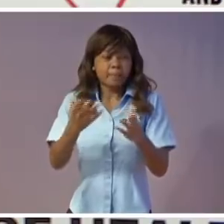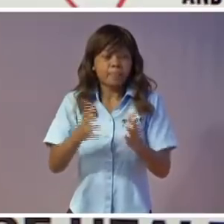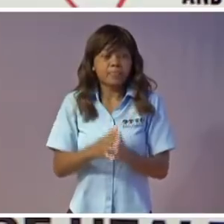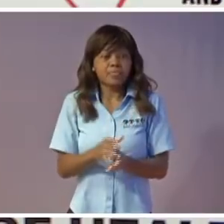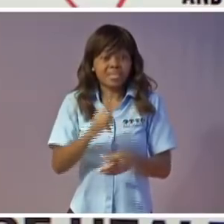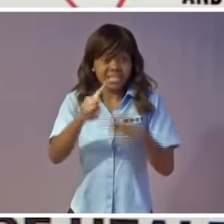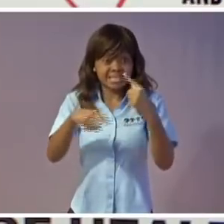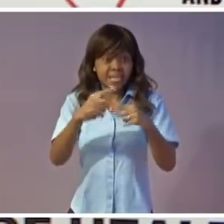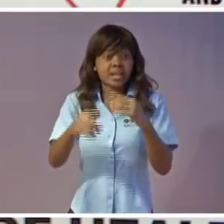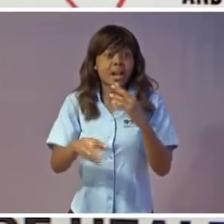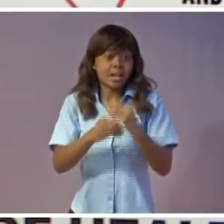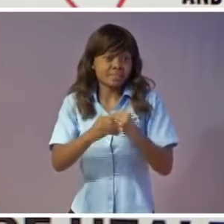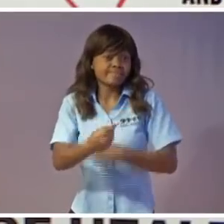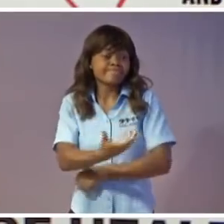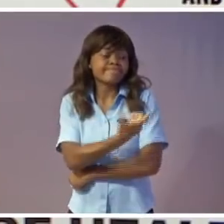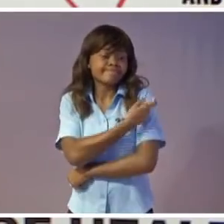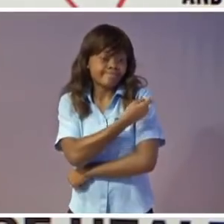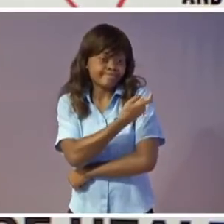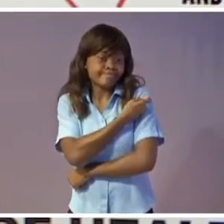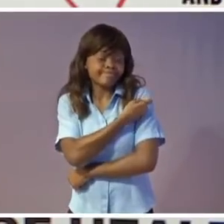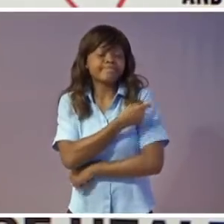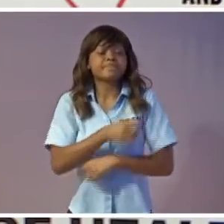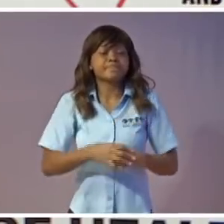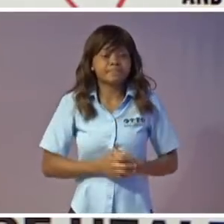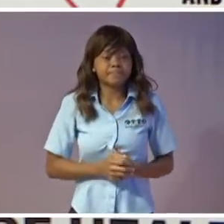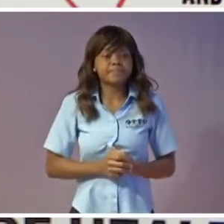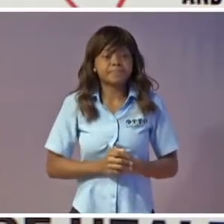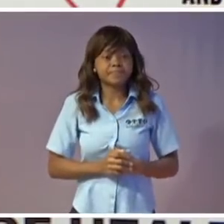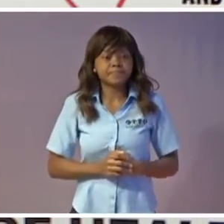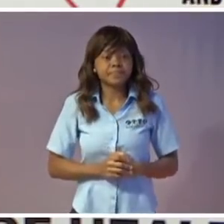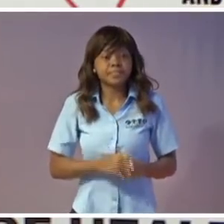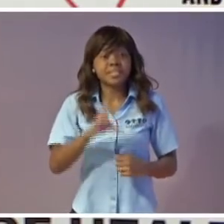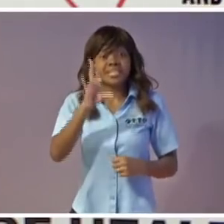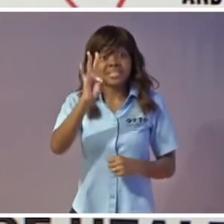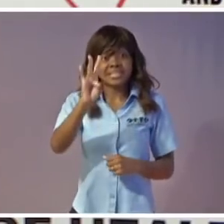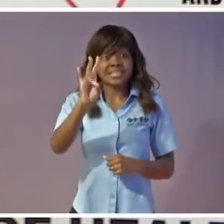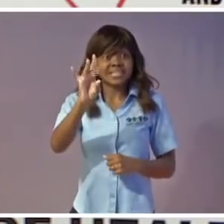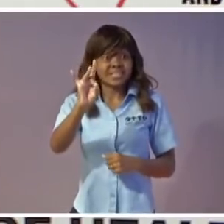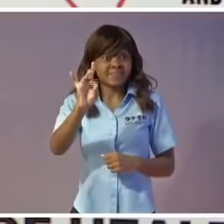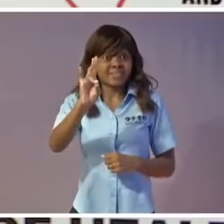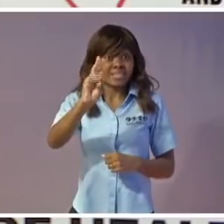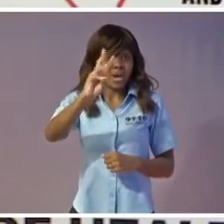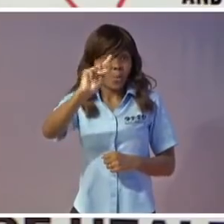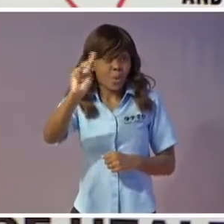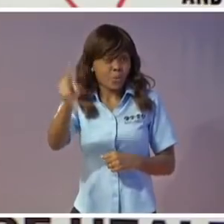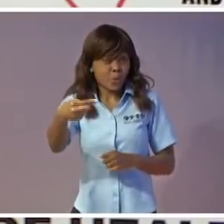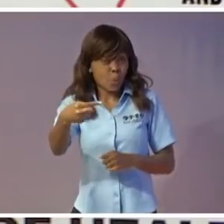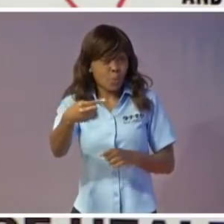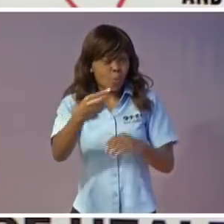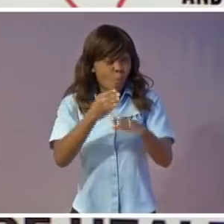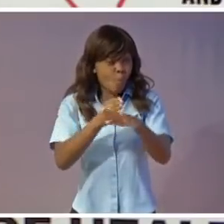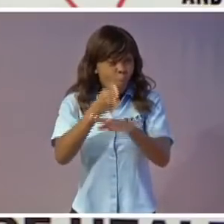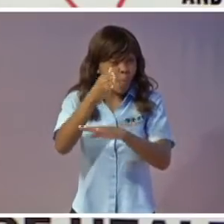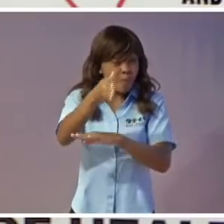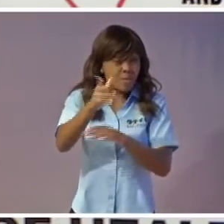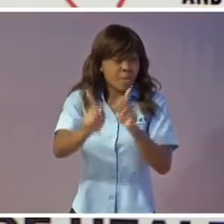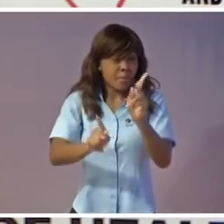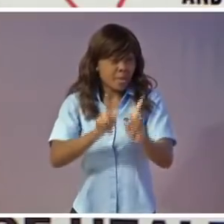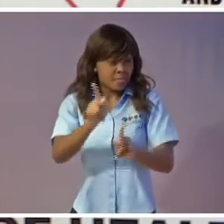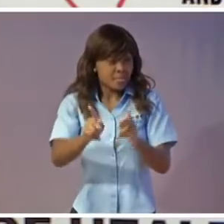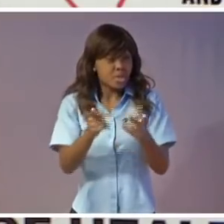76,479. So these 76,000 odd persons now have the